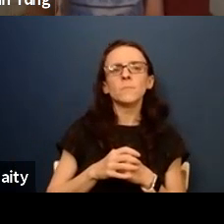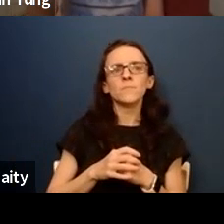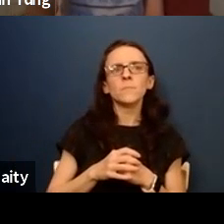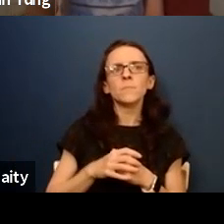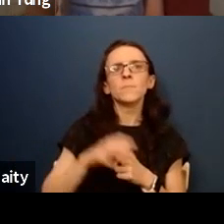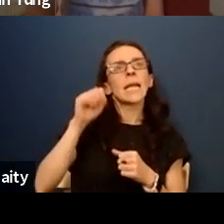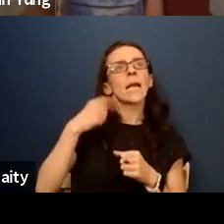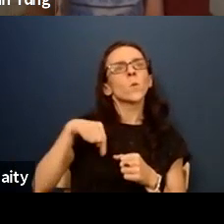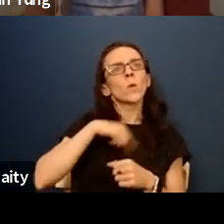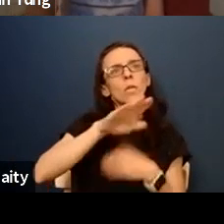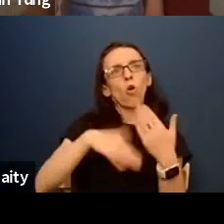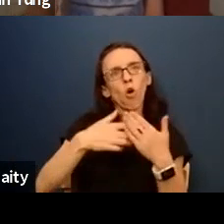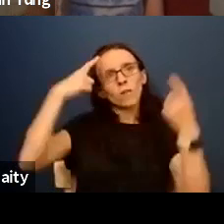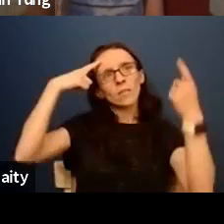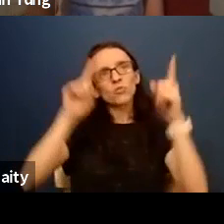agreement